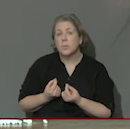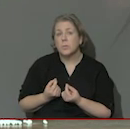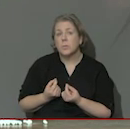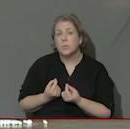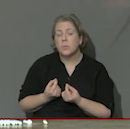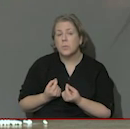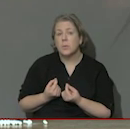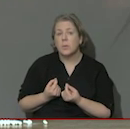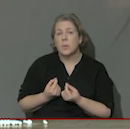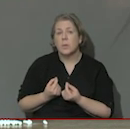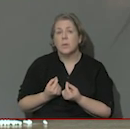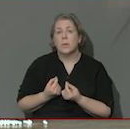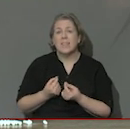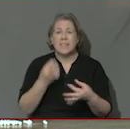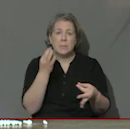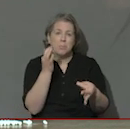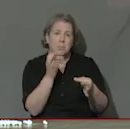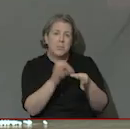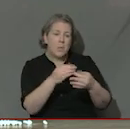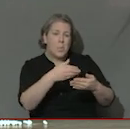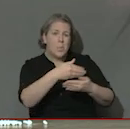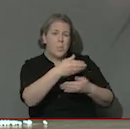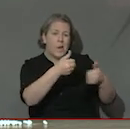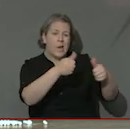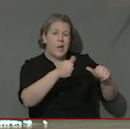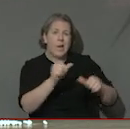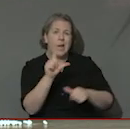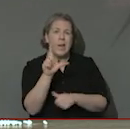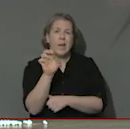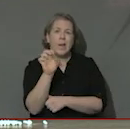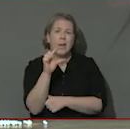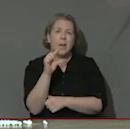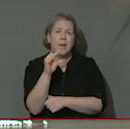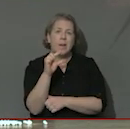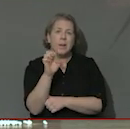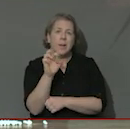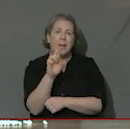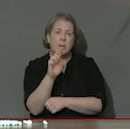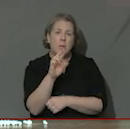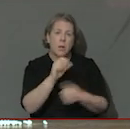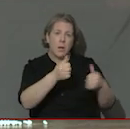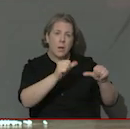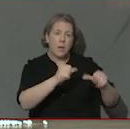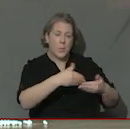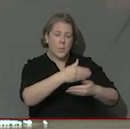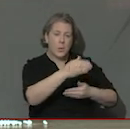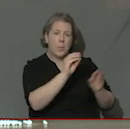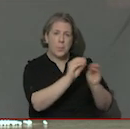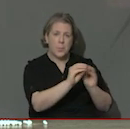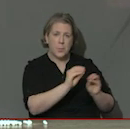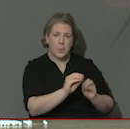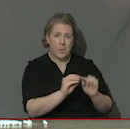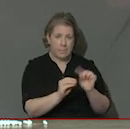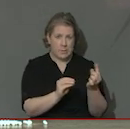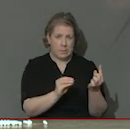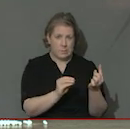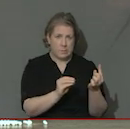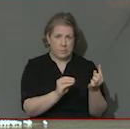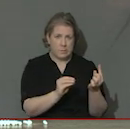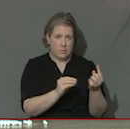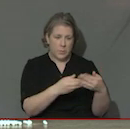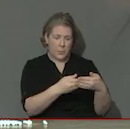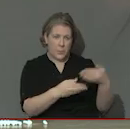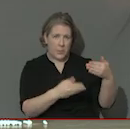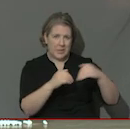ledger account. Remember? Always ledger account. So I'm just going to do it here.